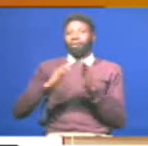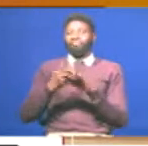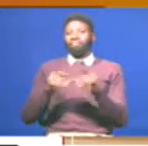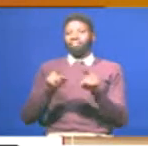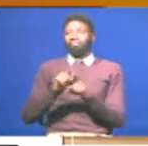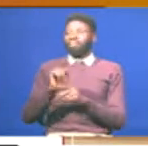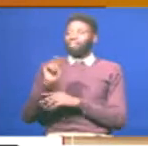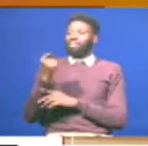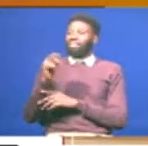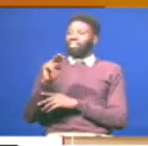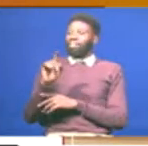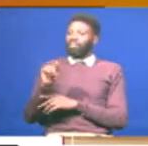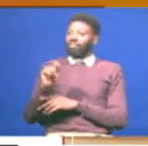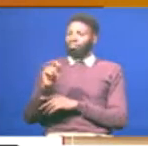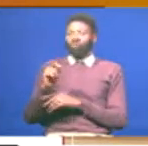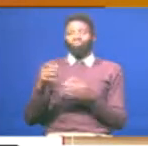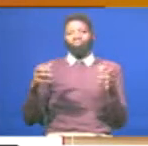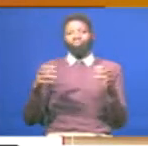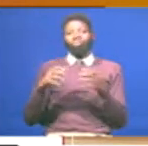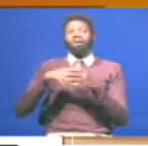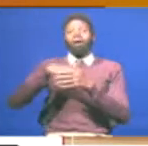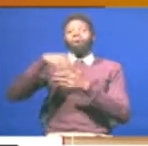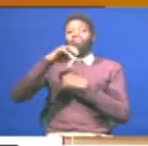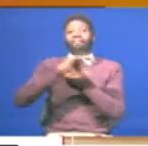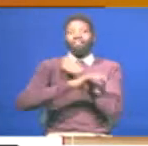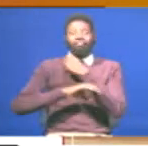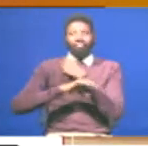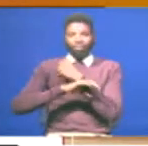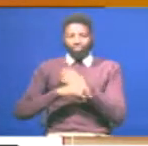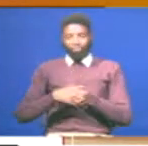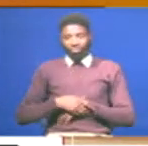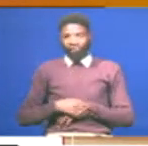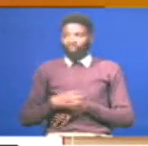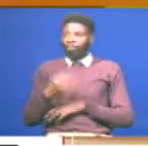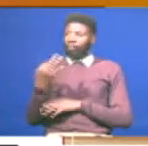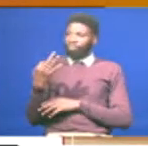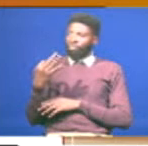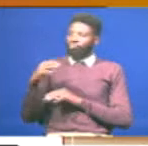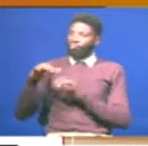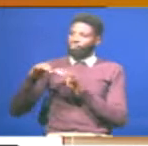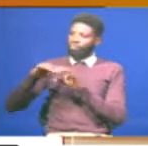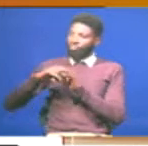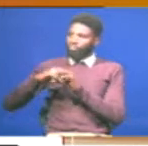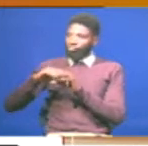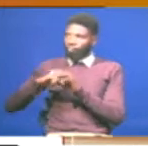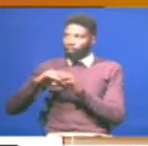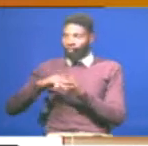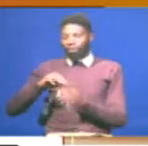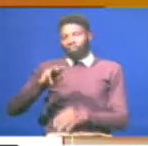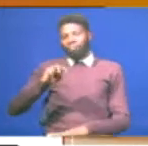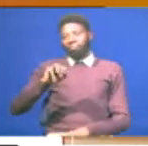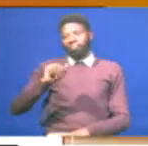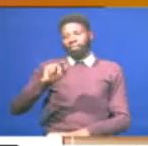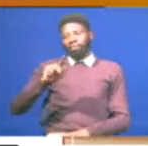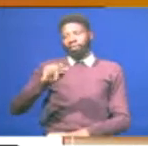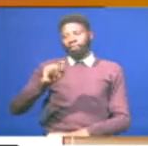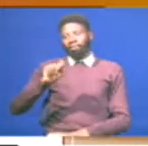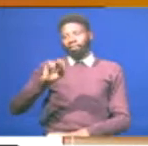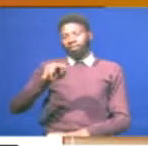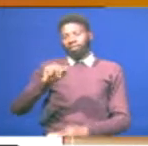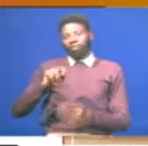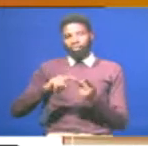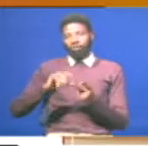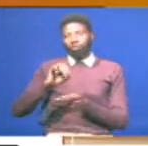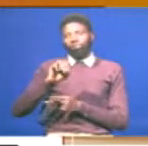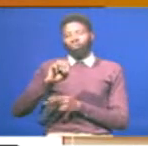for the diasporas outside. There were three members, Isi Makatiani, Ouma Gor,